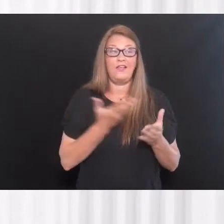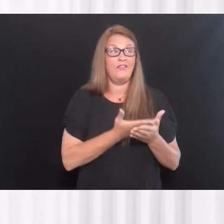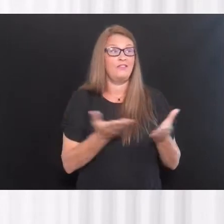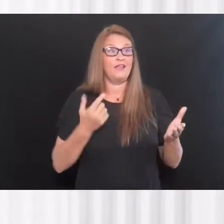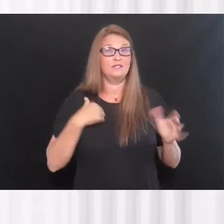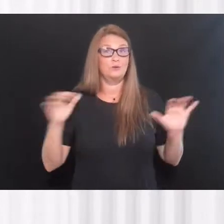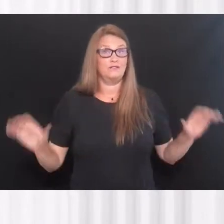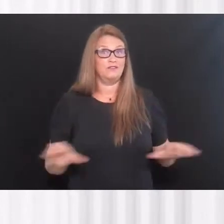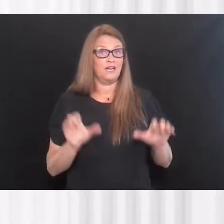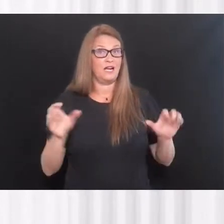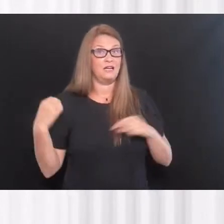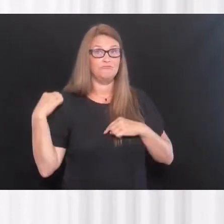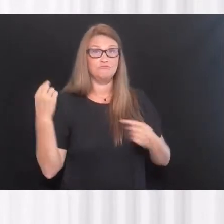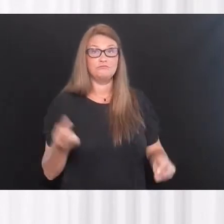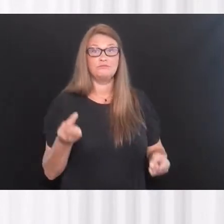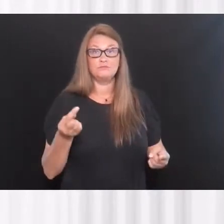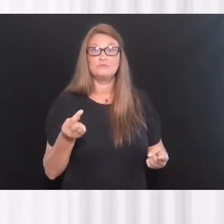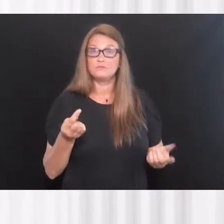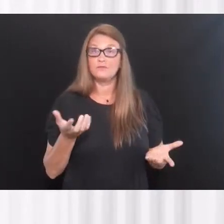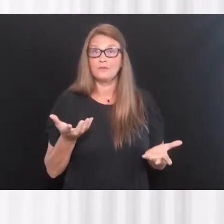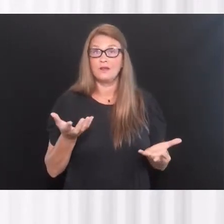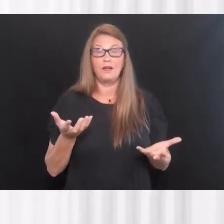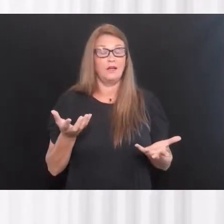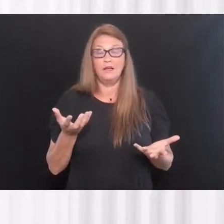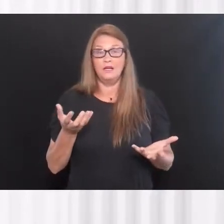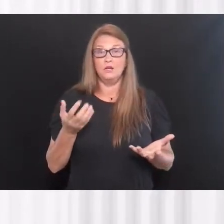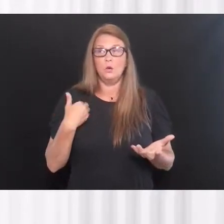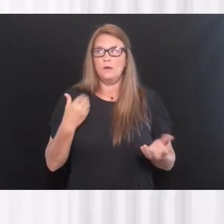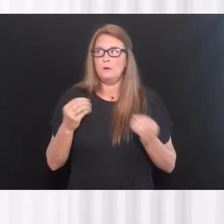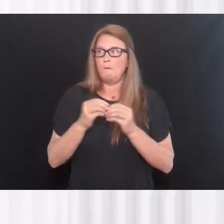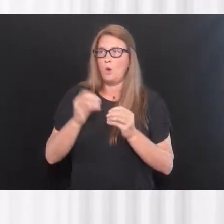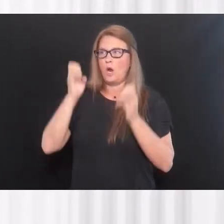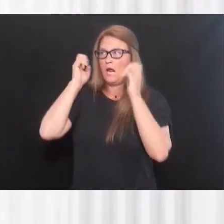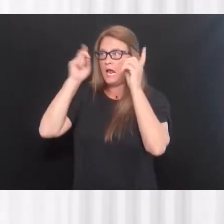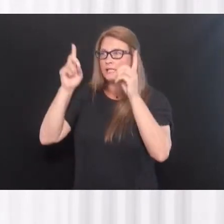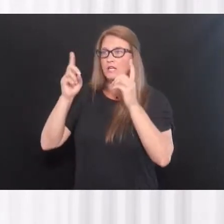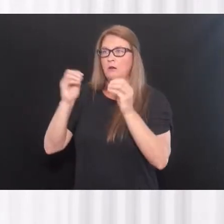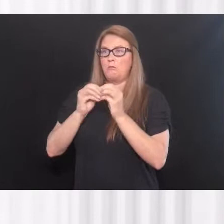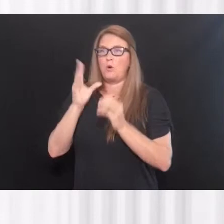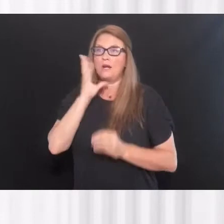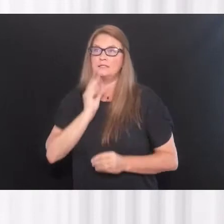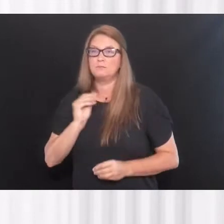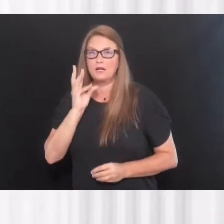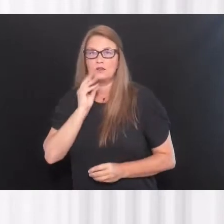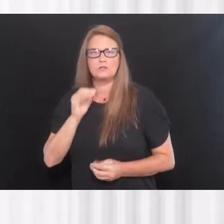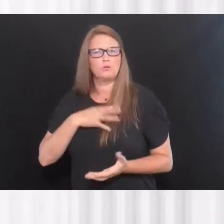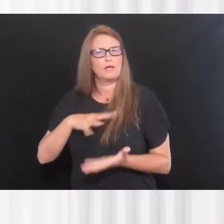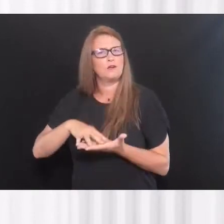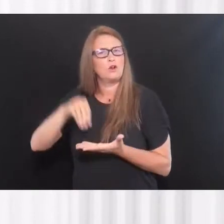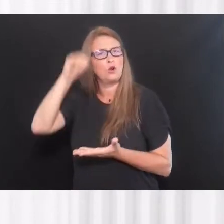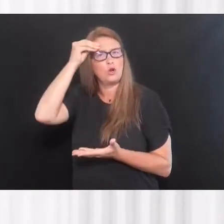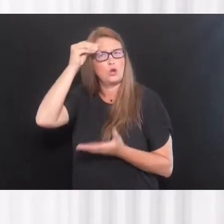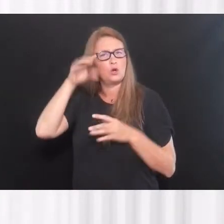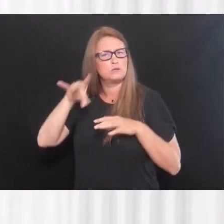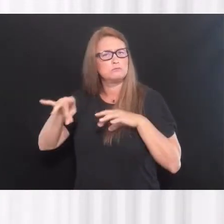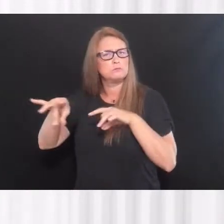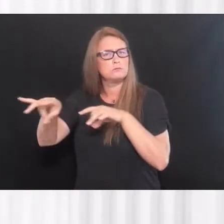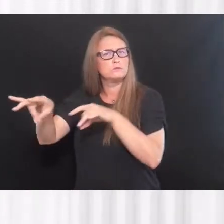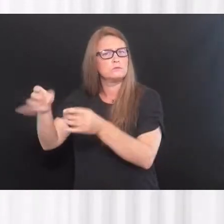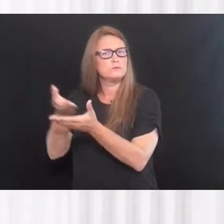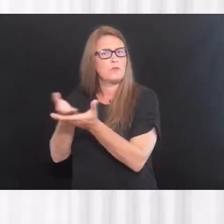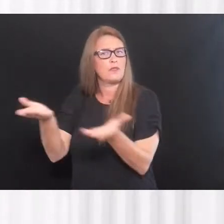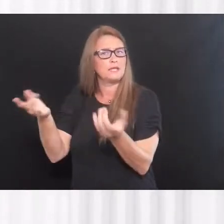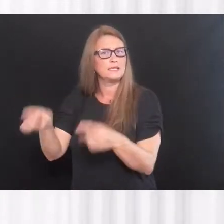been doing. So as we've gone along and become more educated and more experienced, we've learned a lot. And things